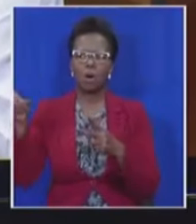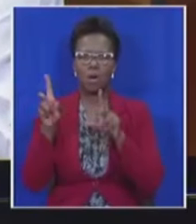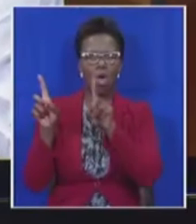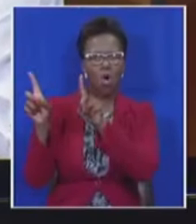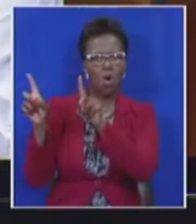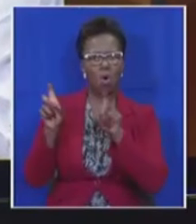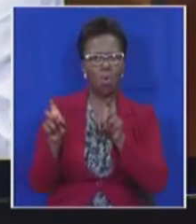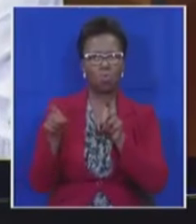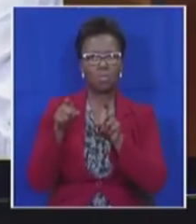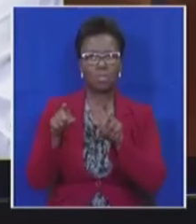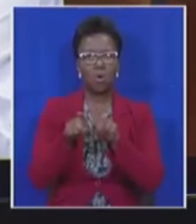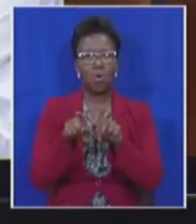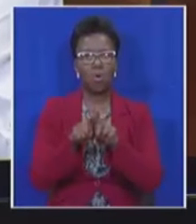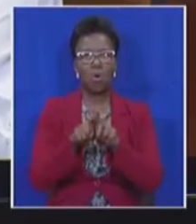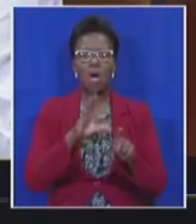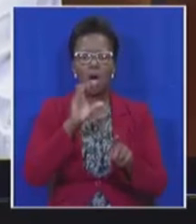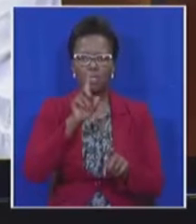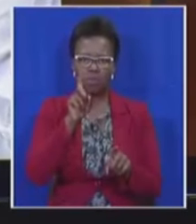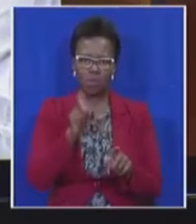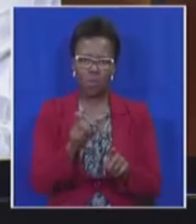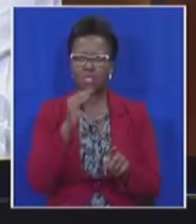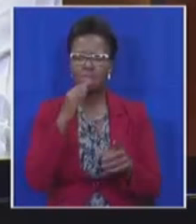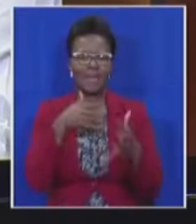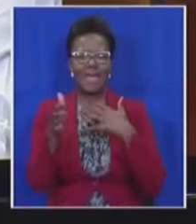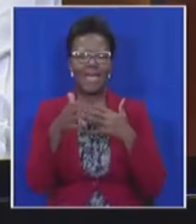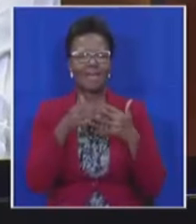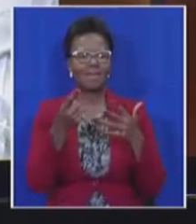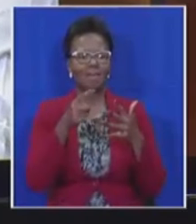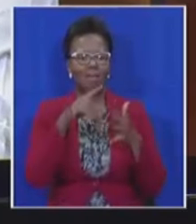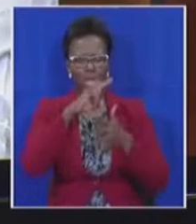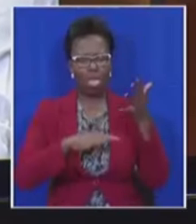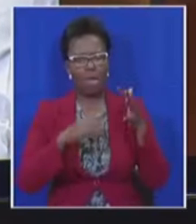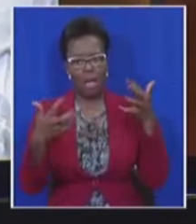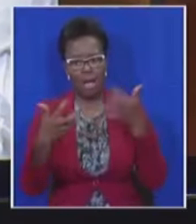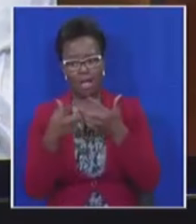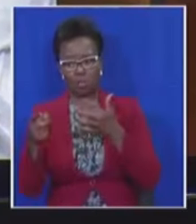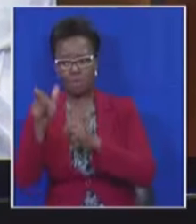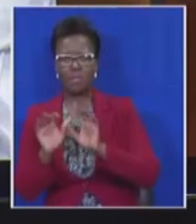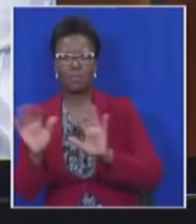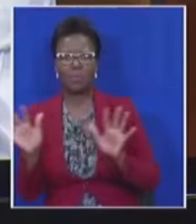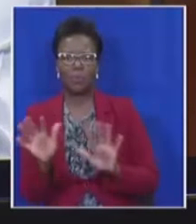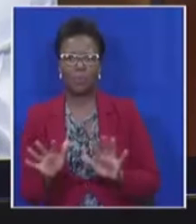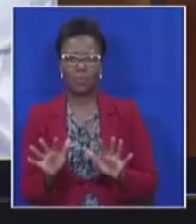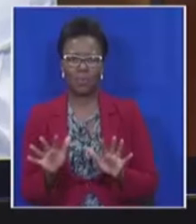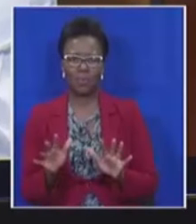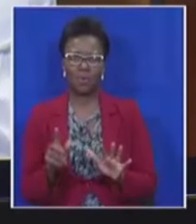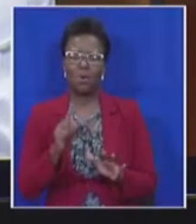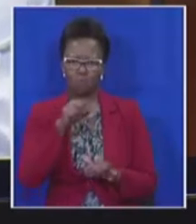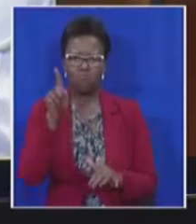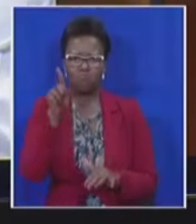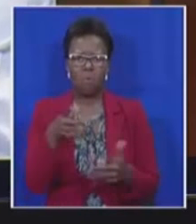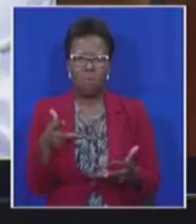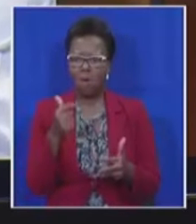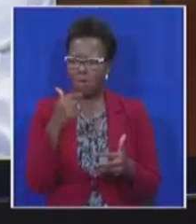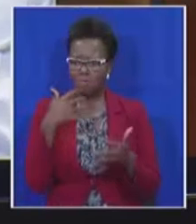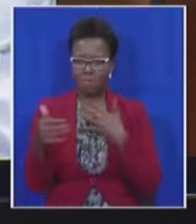being posed as a question, or by utilizing other figures of speech or literary devices. It is inappropriate to cast aspersions on